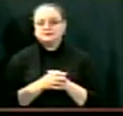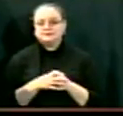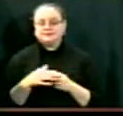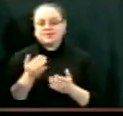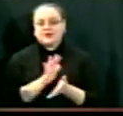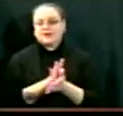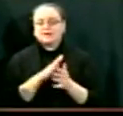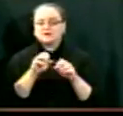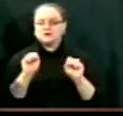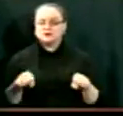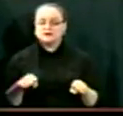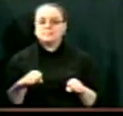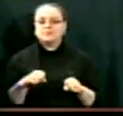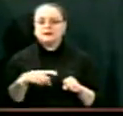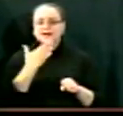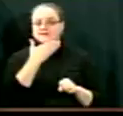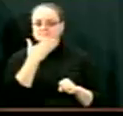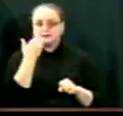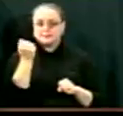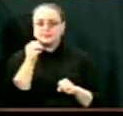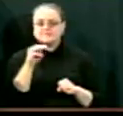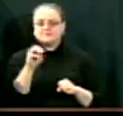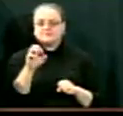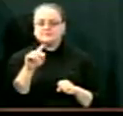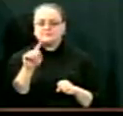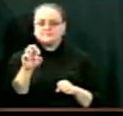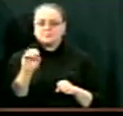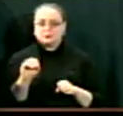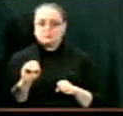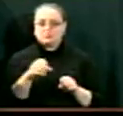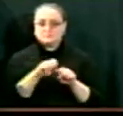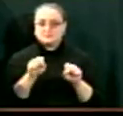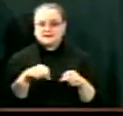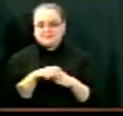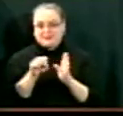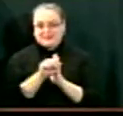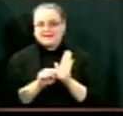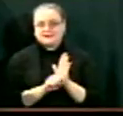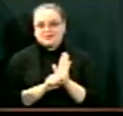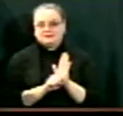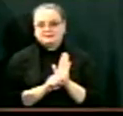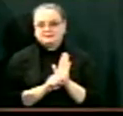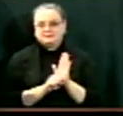school system is the best metropolitan system in this state.